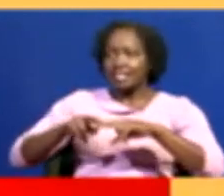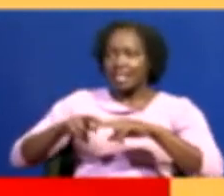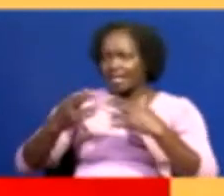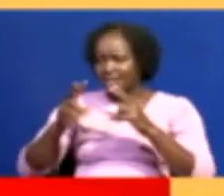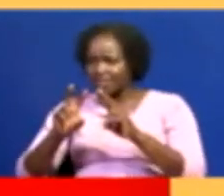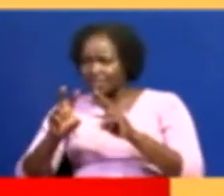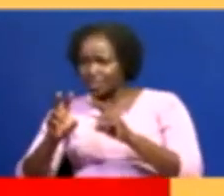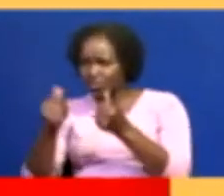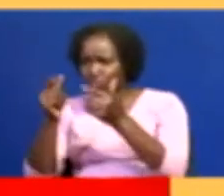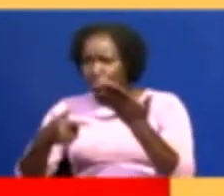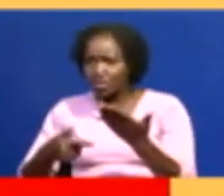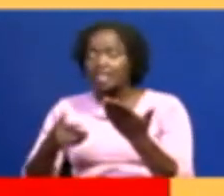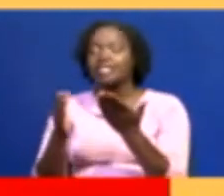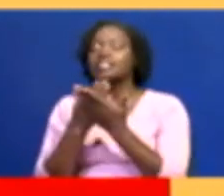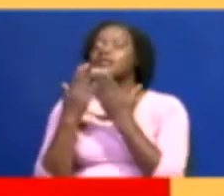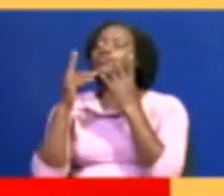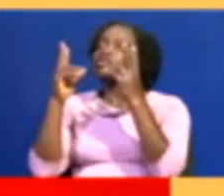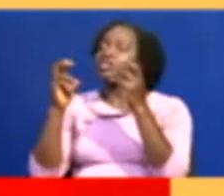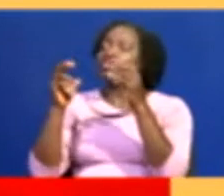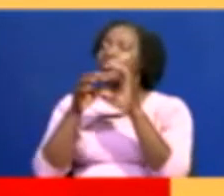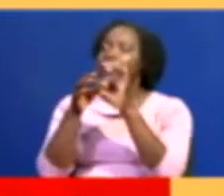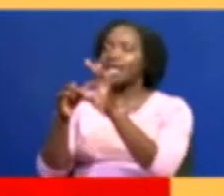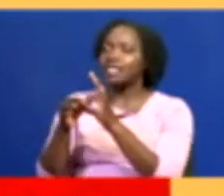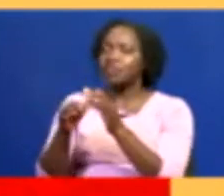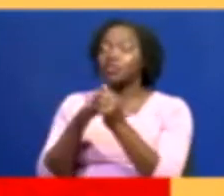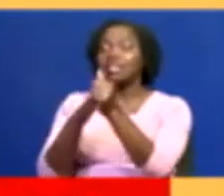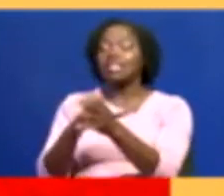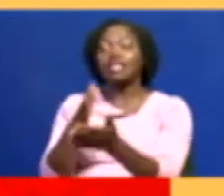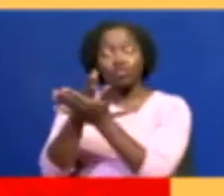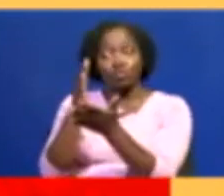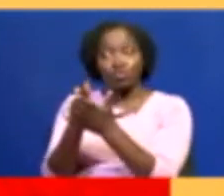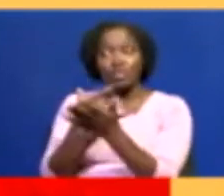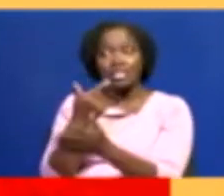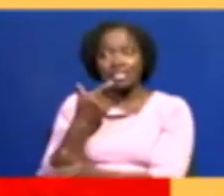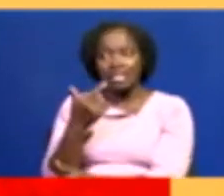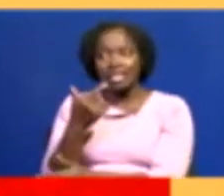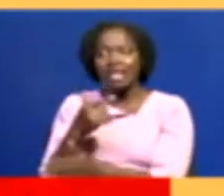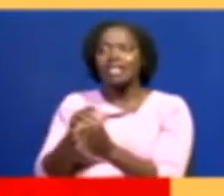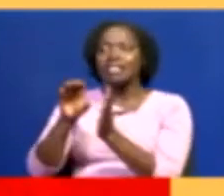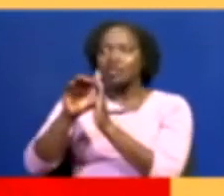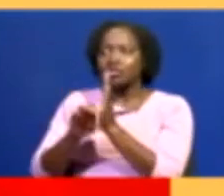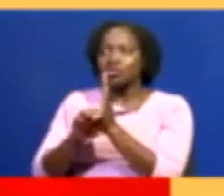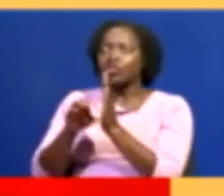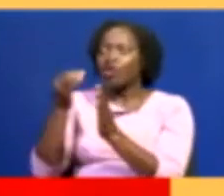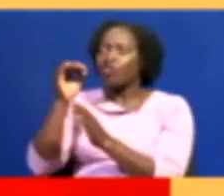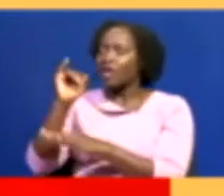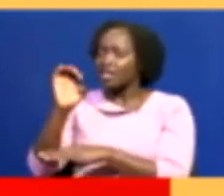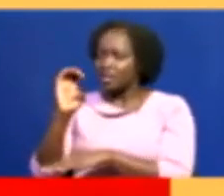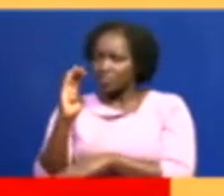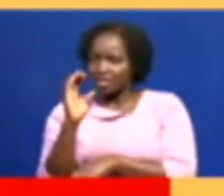forward. Some of the issues as Azimio leader is really raising up, like constitution of IBC, they